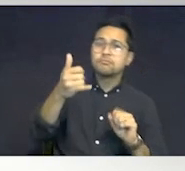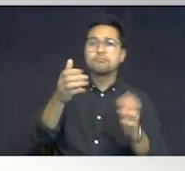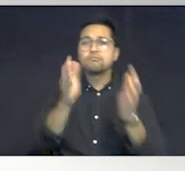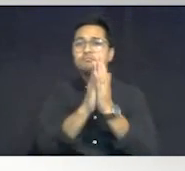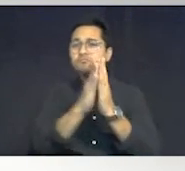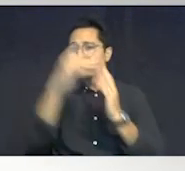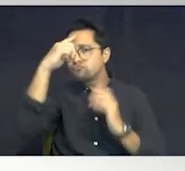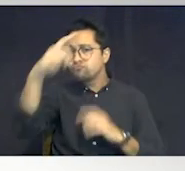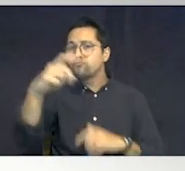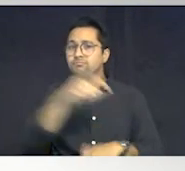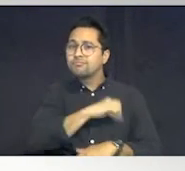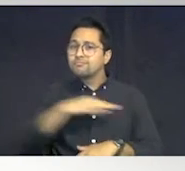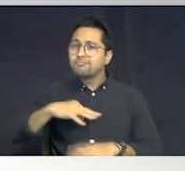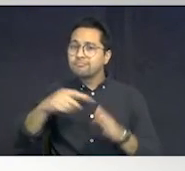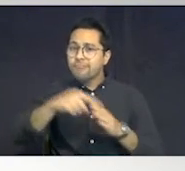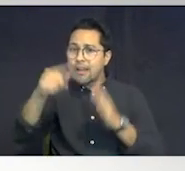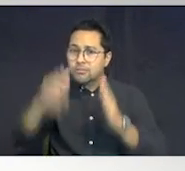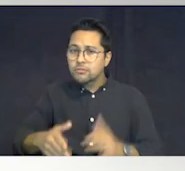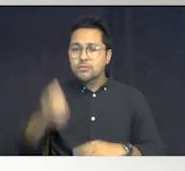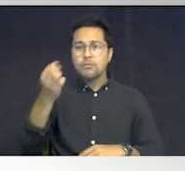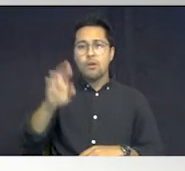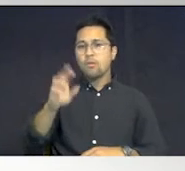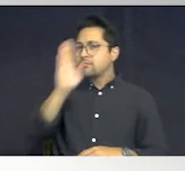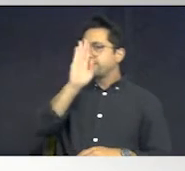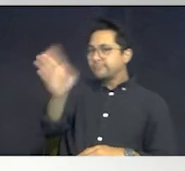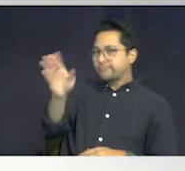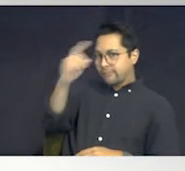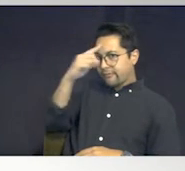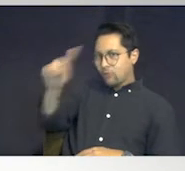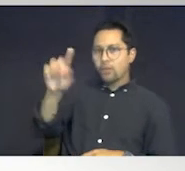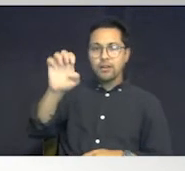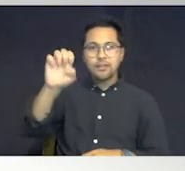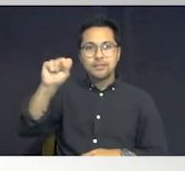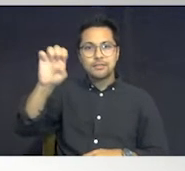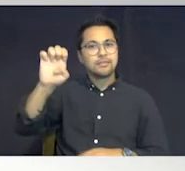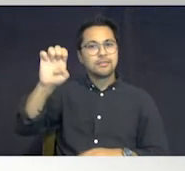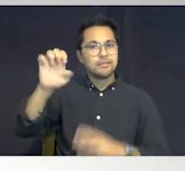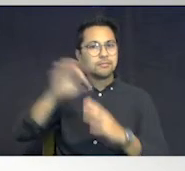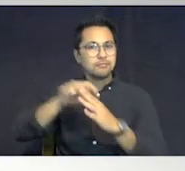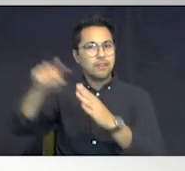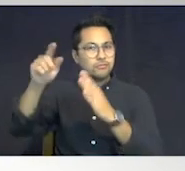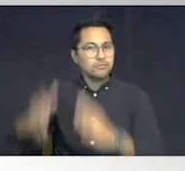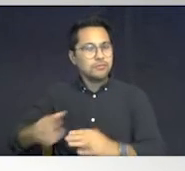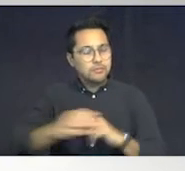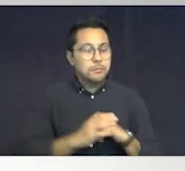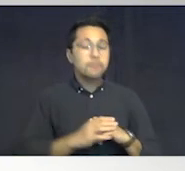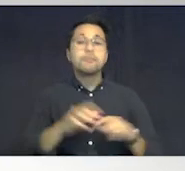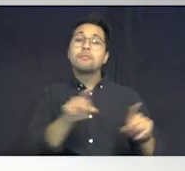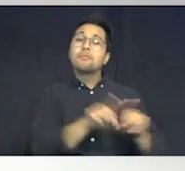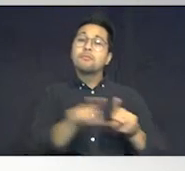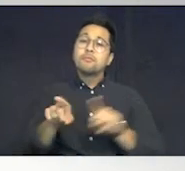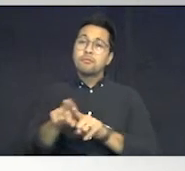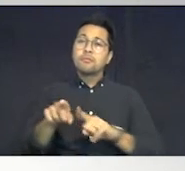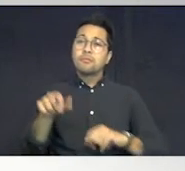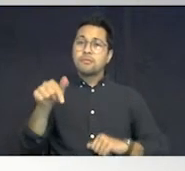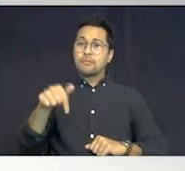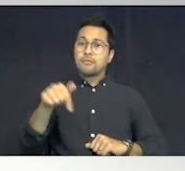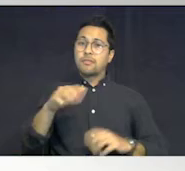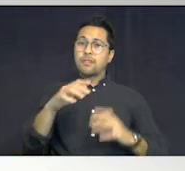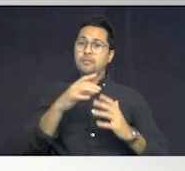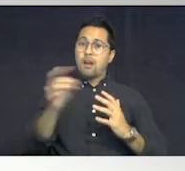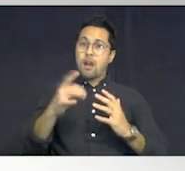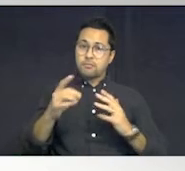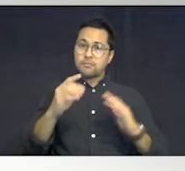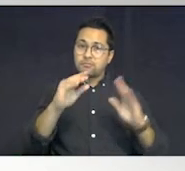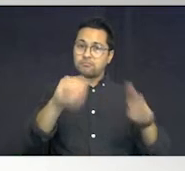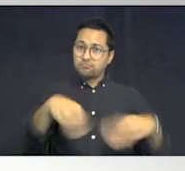specialist or directly to an ESC director if you are one of the smaller or rural districts. We also offer this kind of intervention option at the state